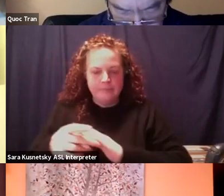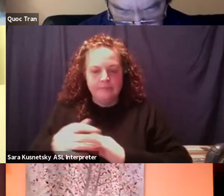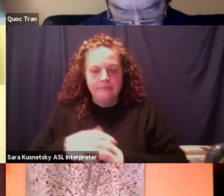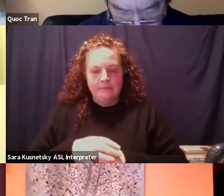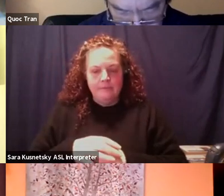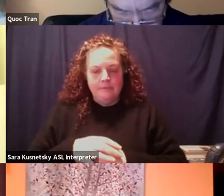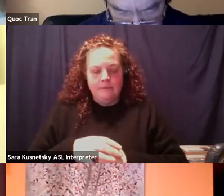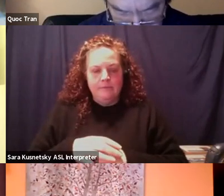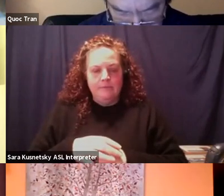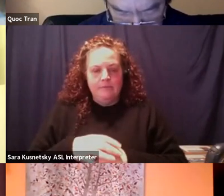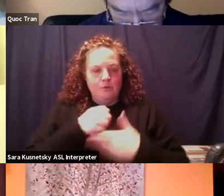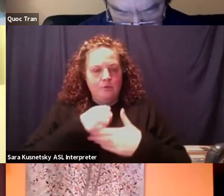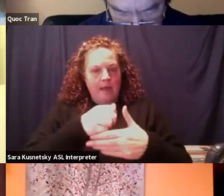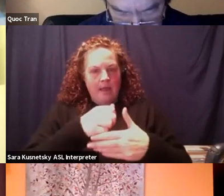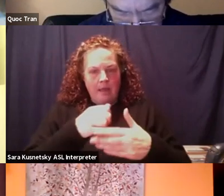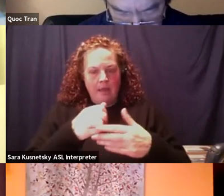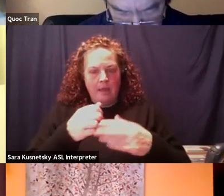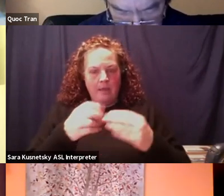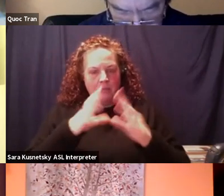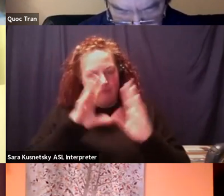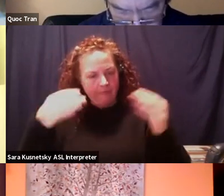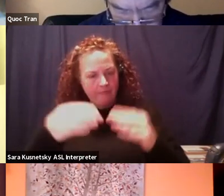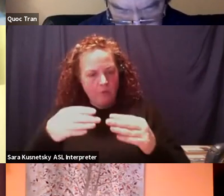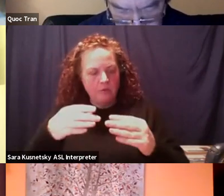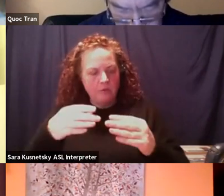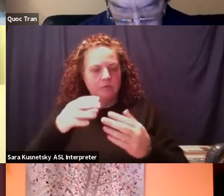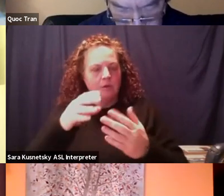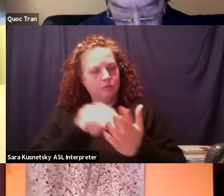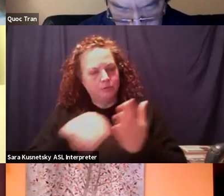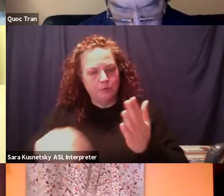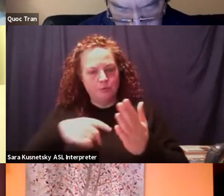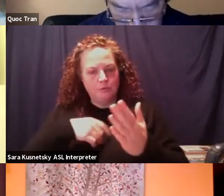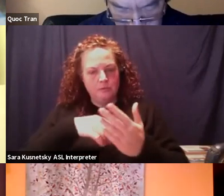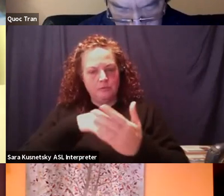forward our student outcomes and get the work that we need to do done.